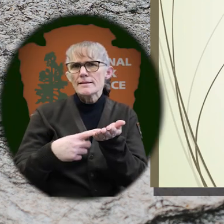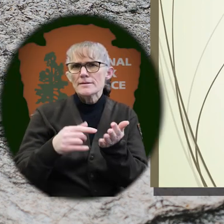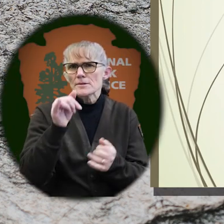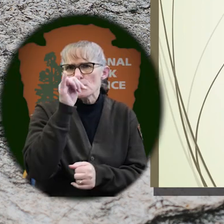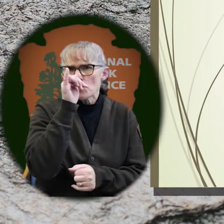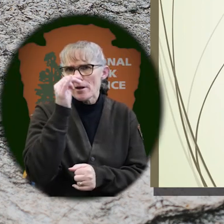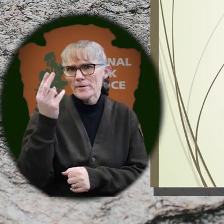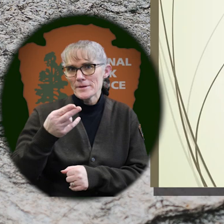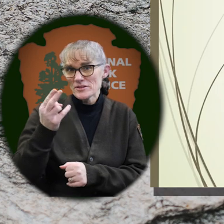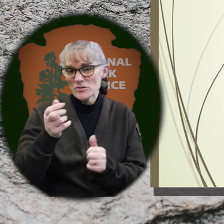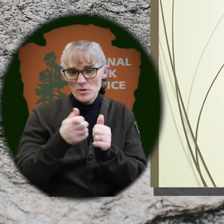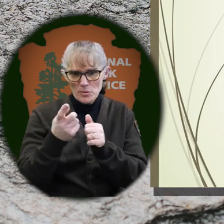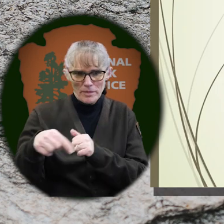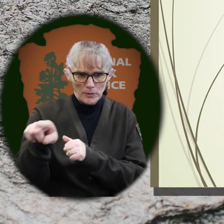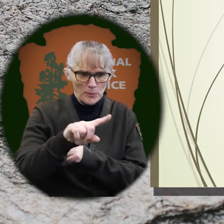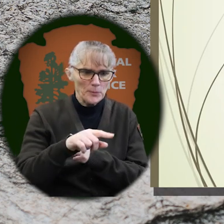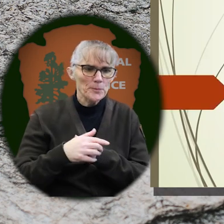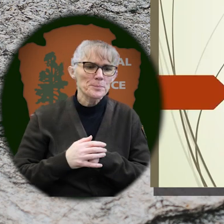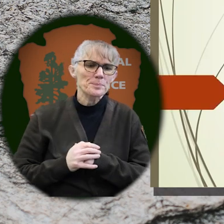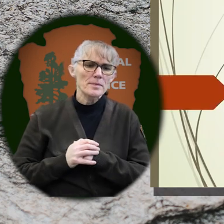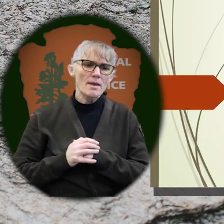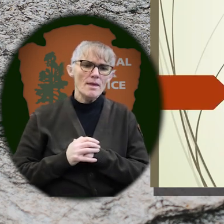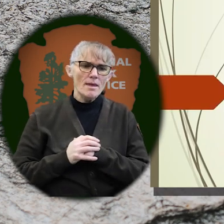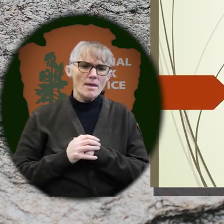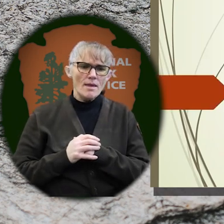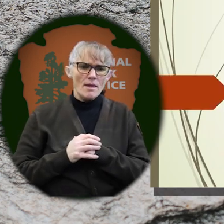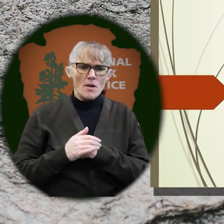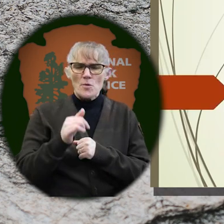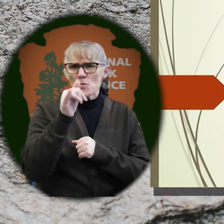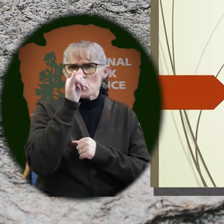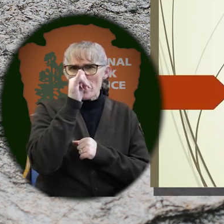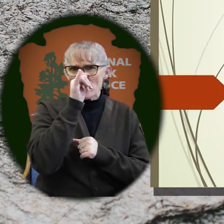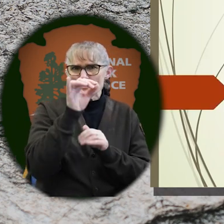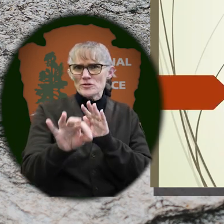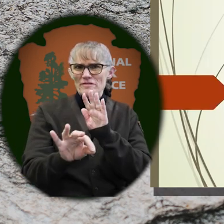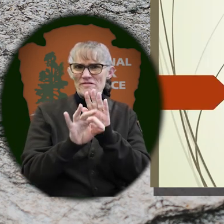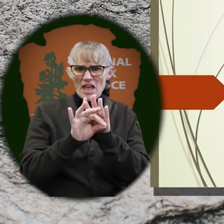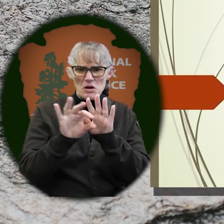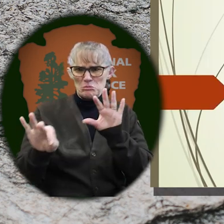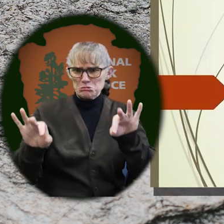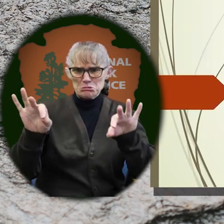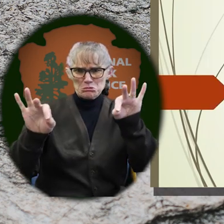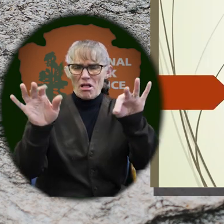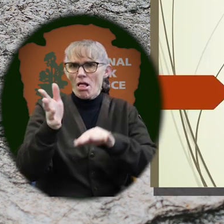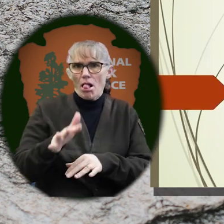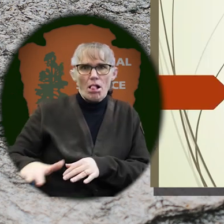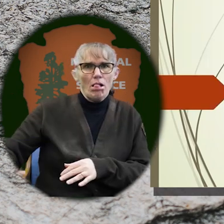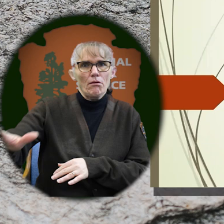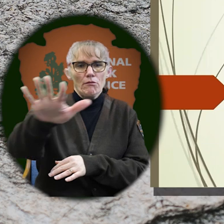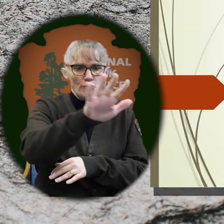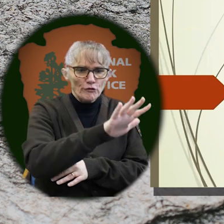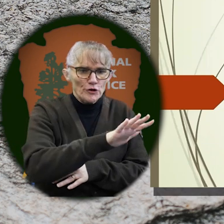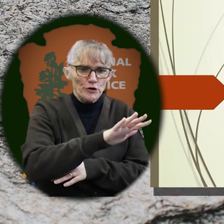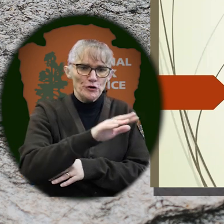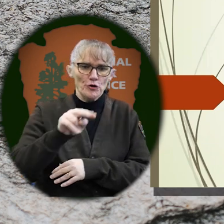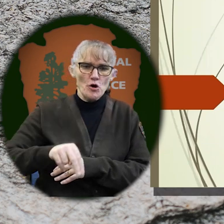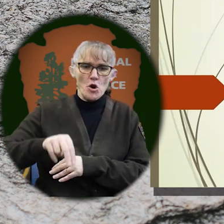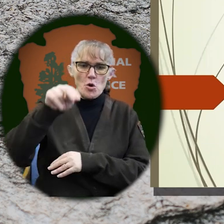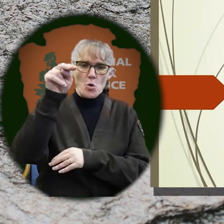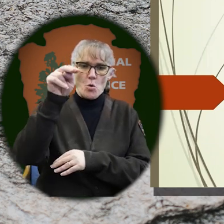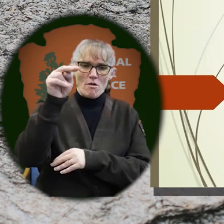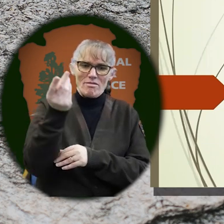to go over some rhinoceros history with you all. So rhinoceros are actually extremely